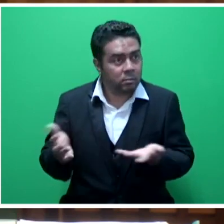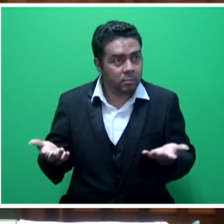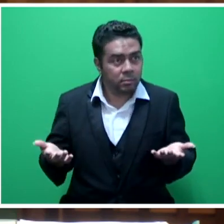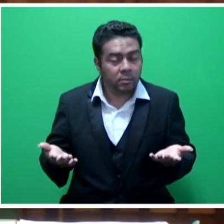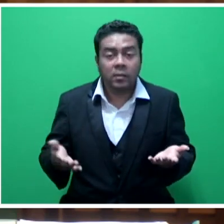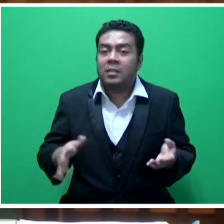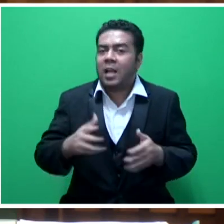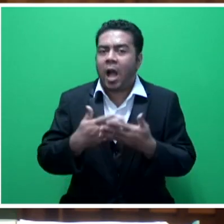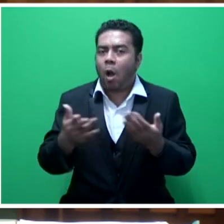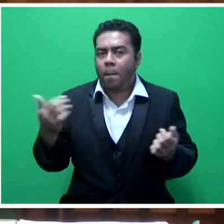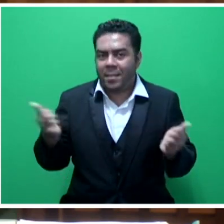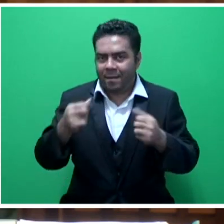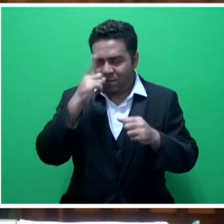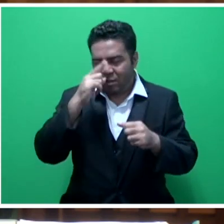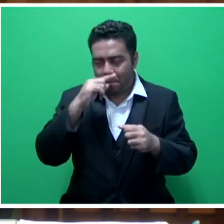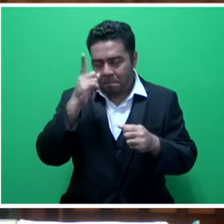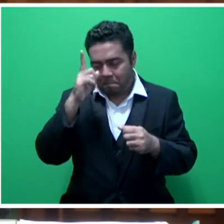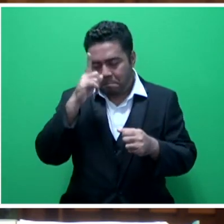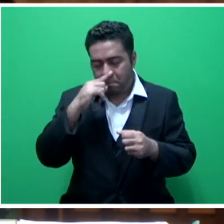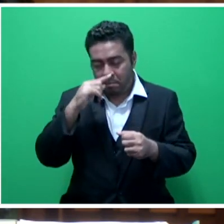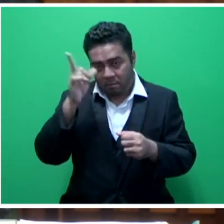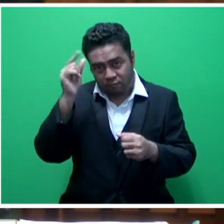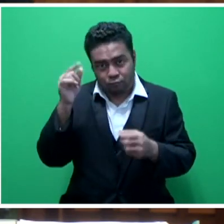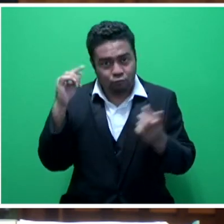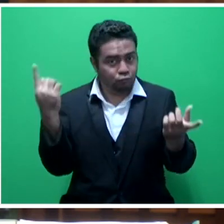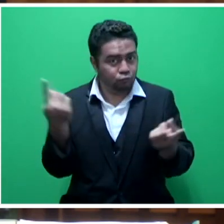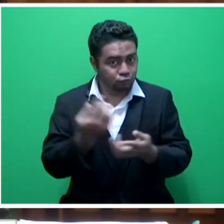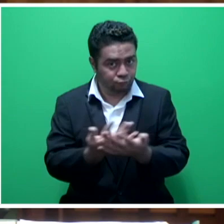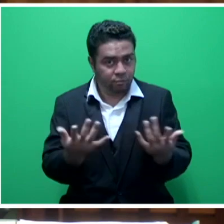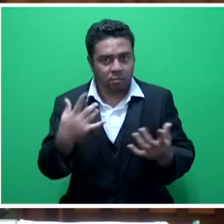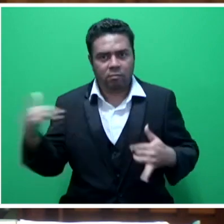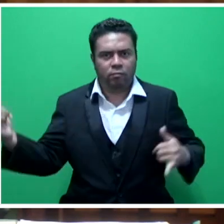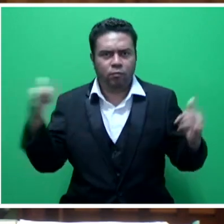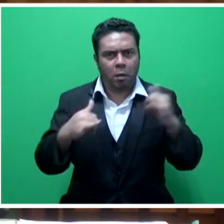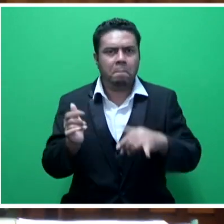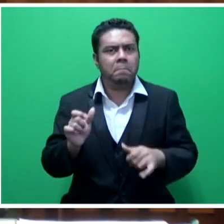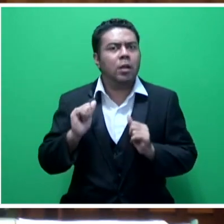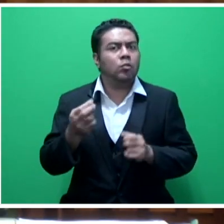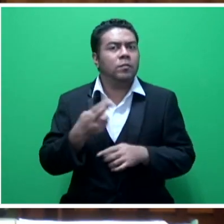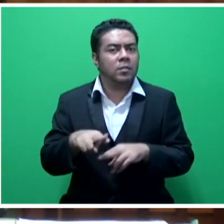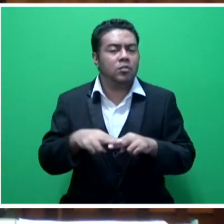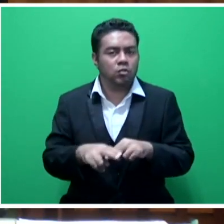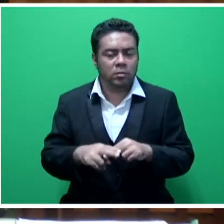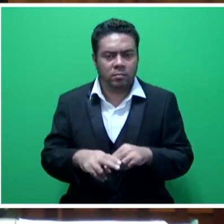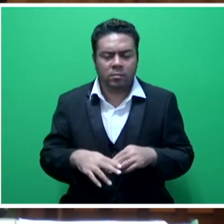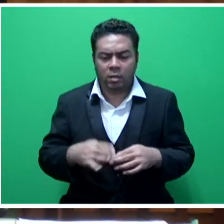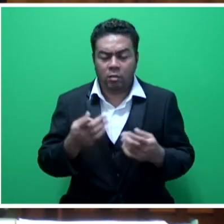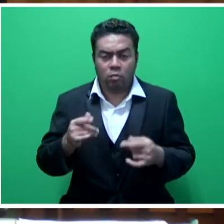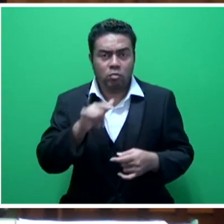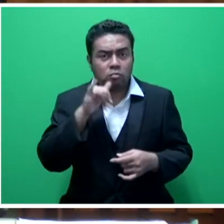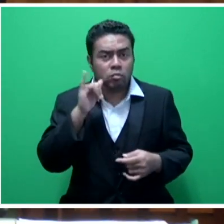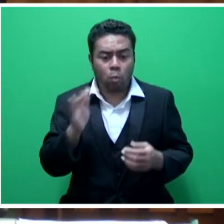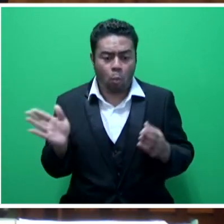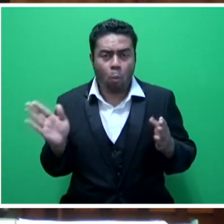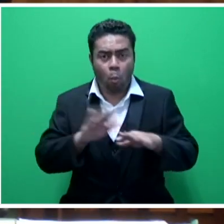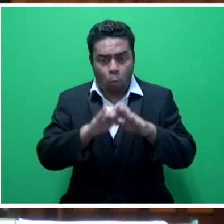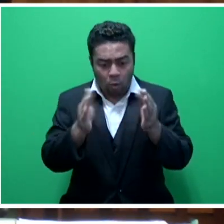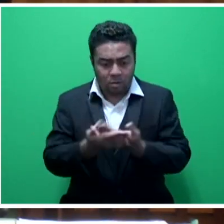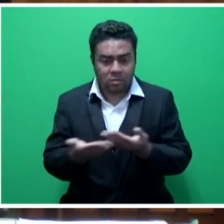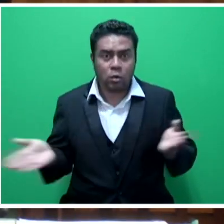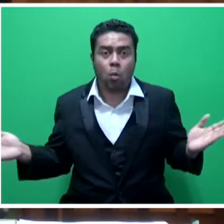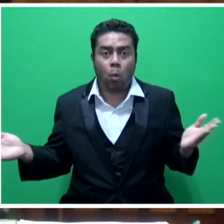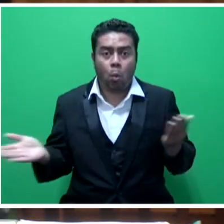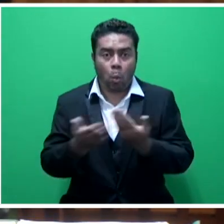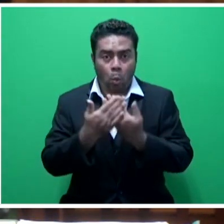global pandemic. Yes, today the world may be closed, but it won't always be closed. And if we don't support our carrier through